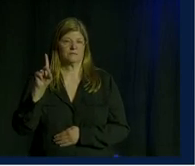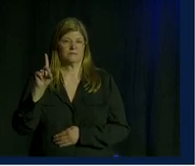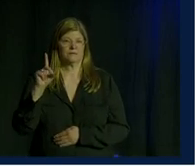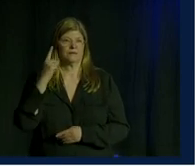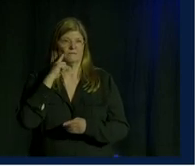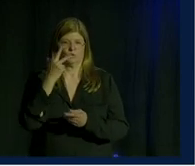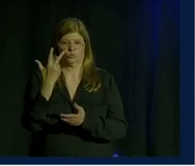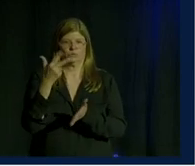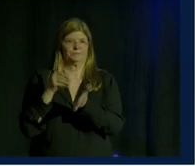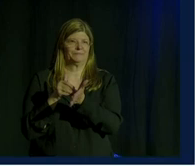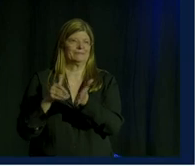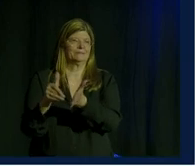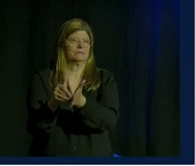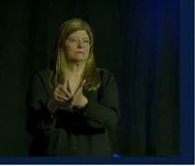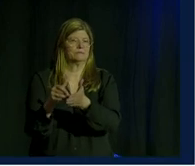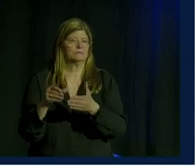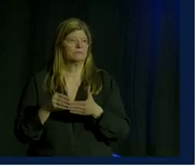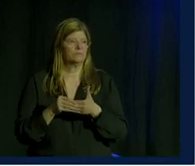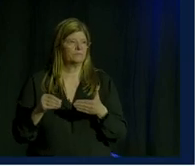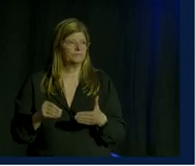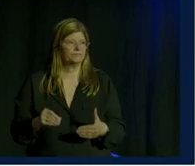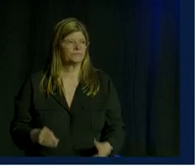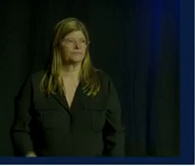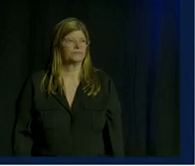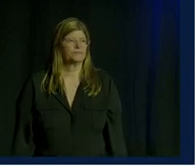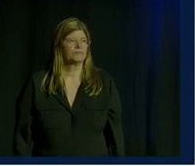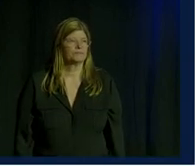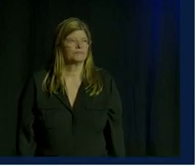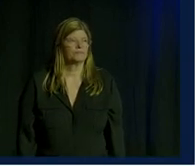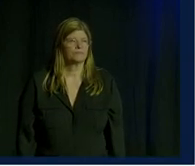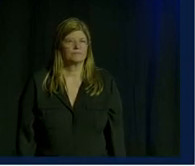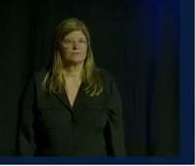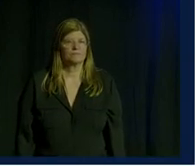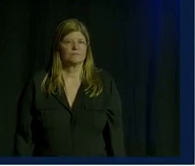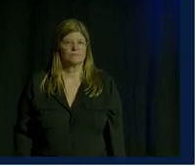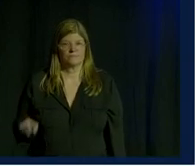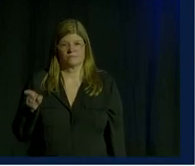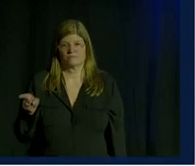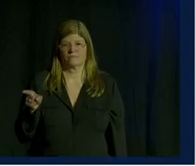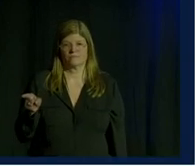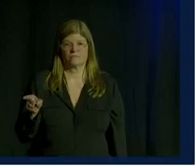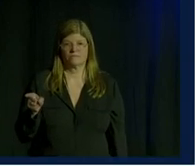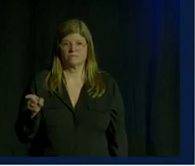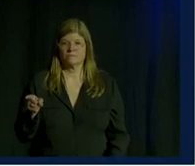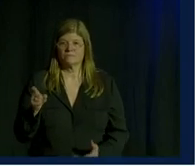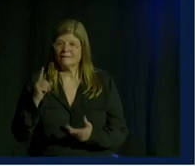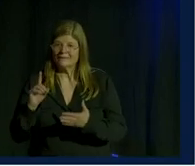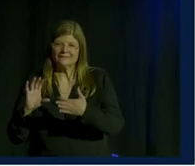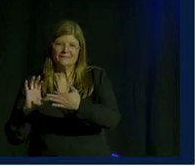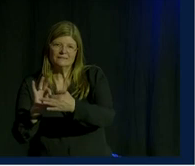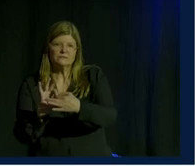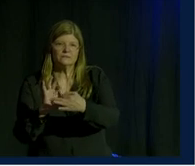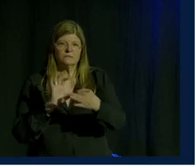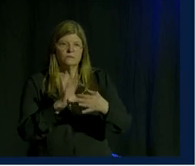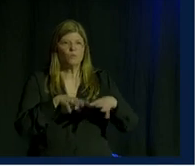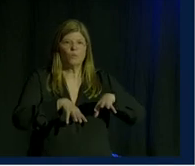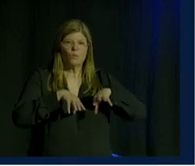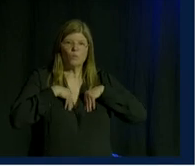Building Innovation Hub, which just launched last year, is there to connect and create and building owners and building industry to have